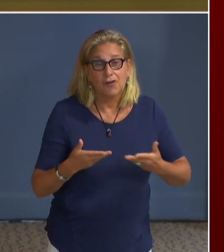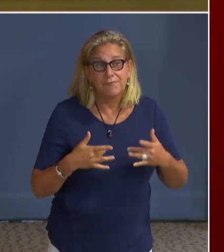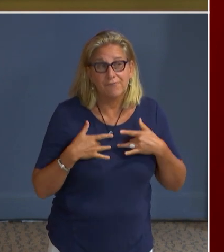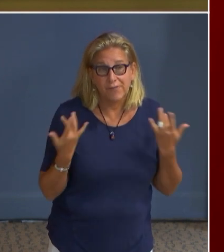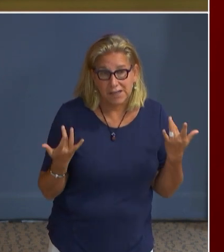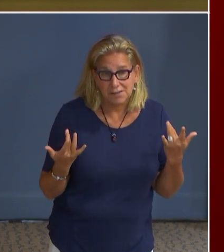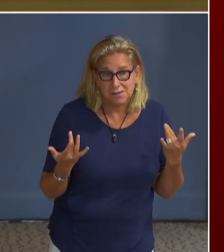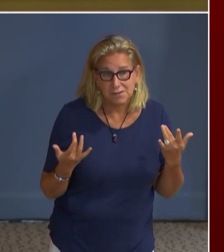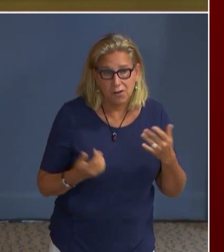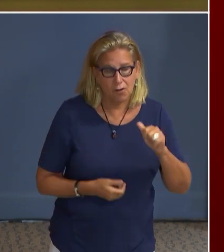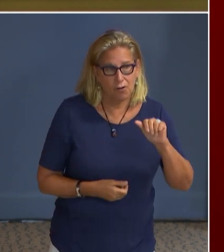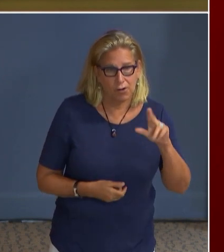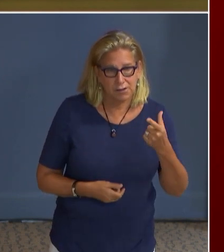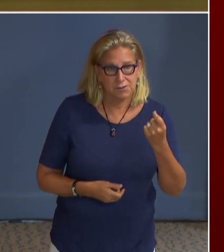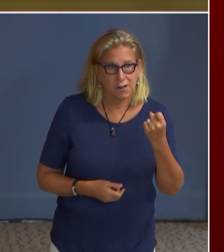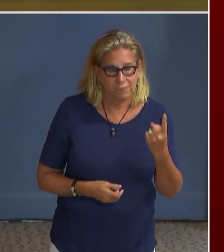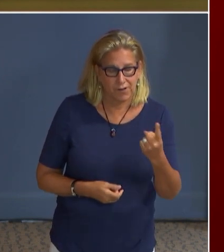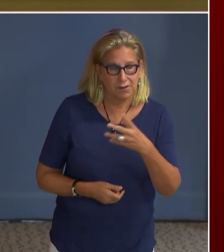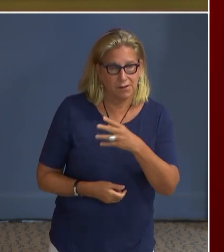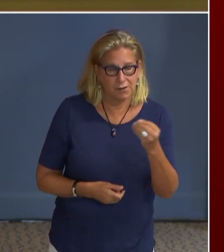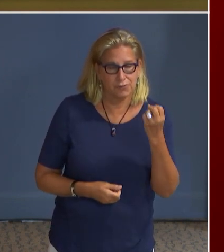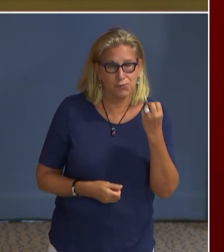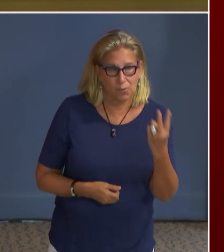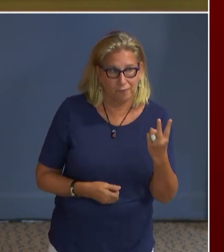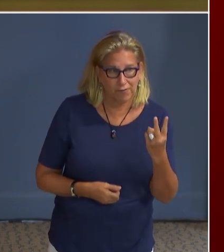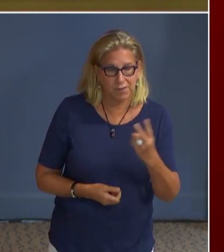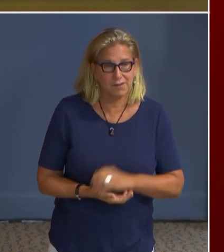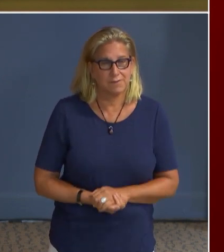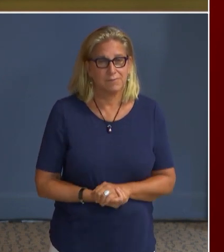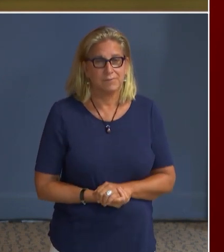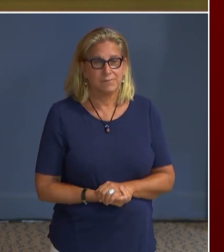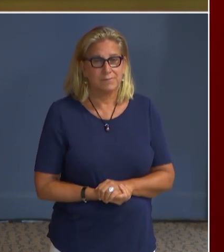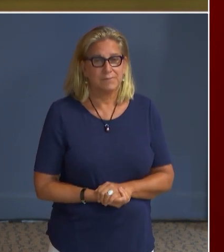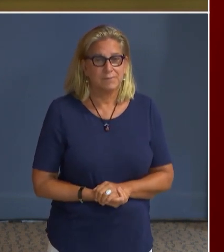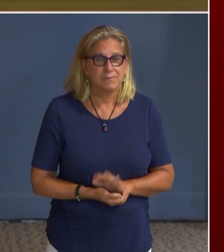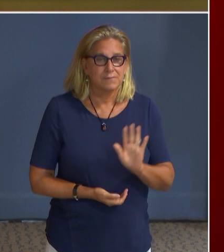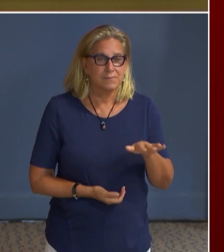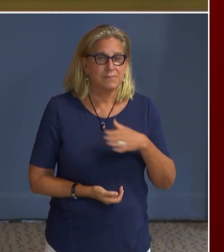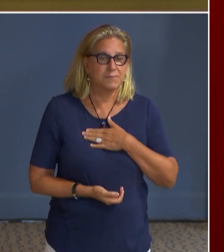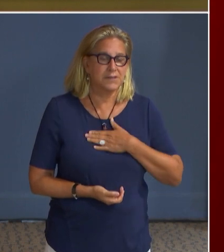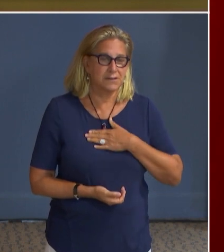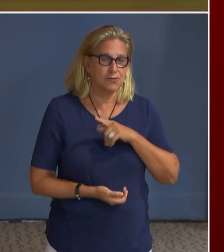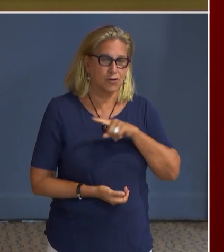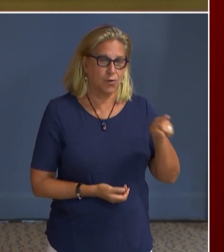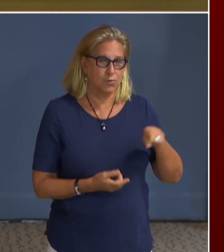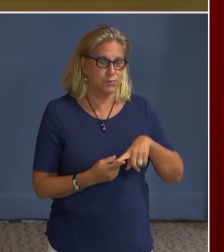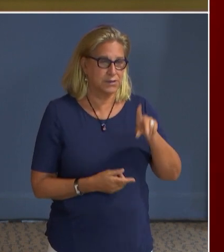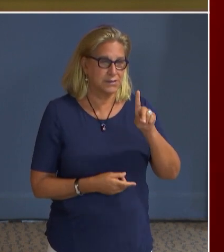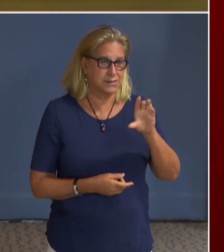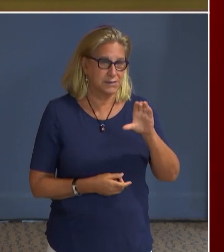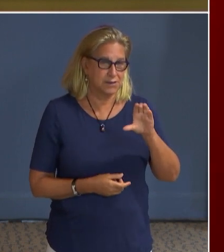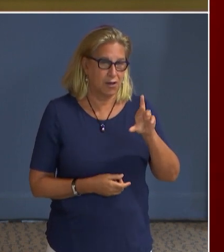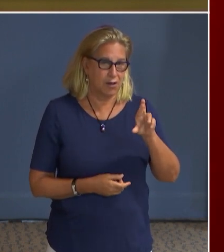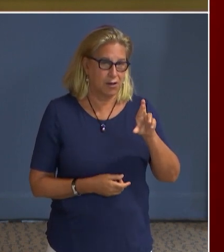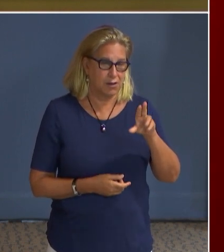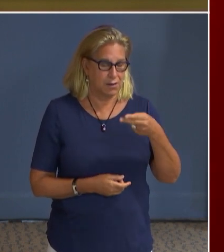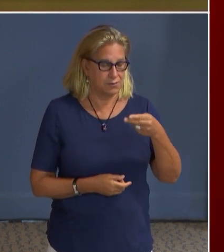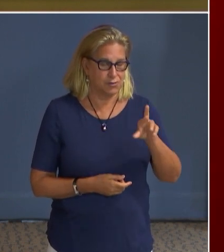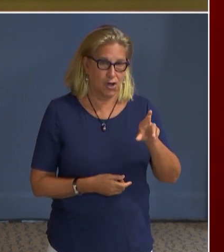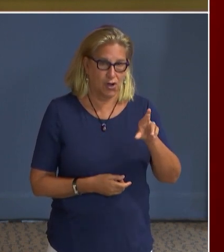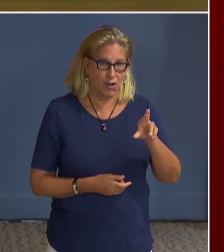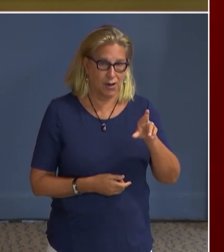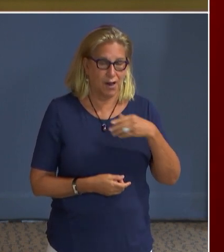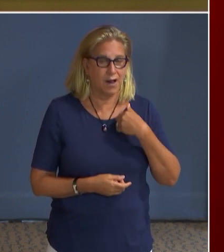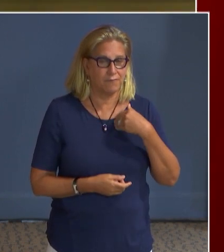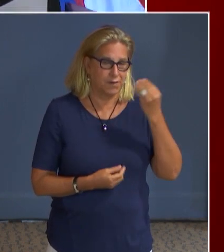on August 11th and 12th. So please go to DCHR to find out how you can participate.